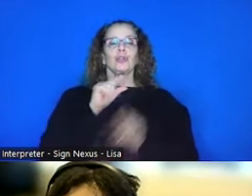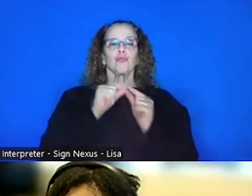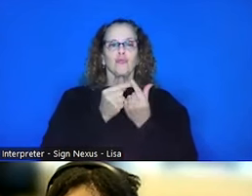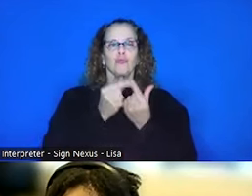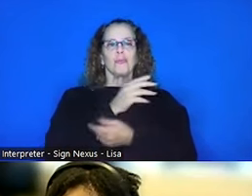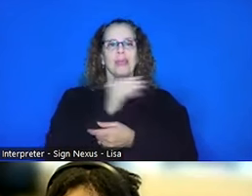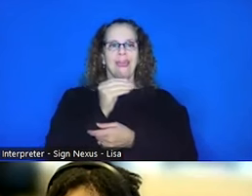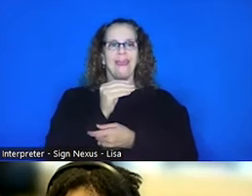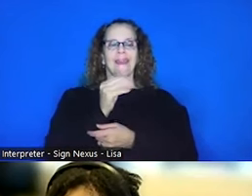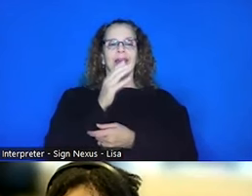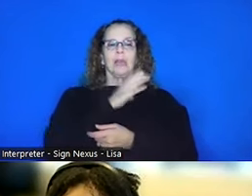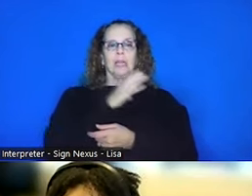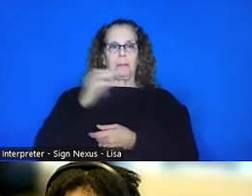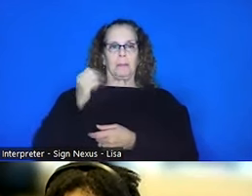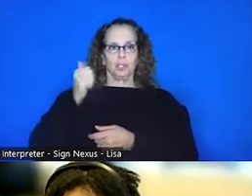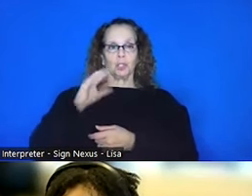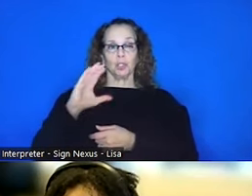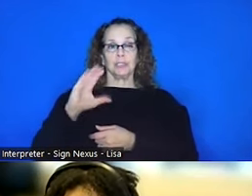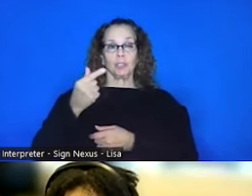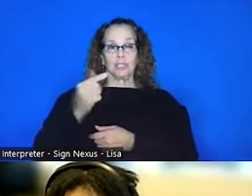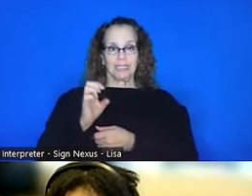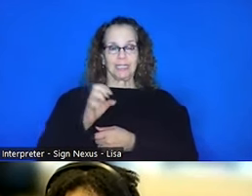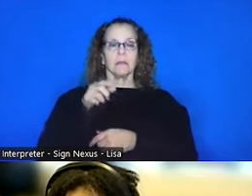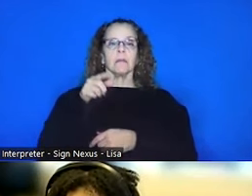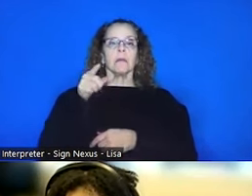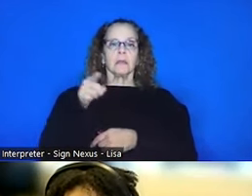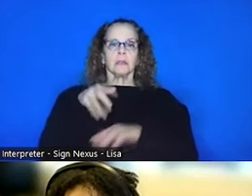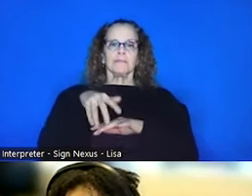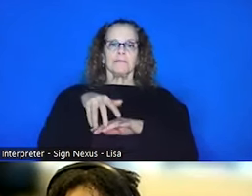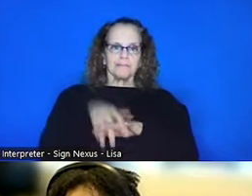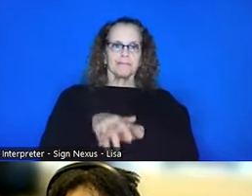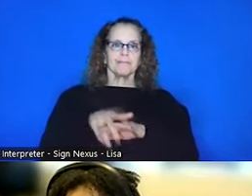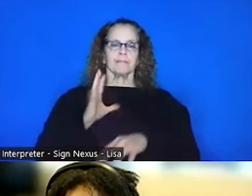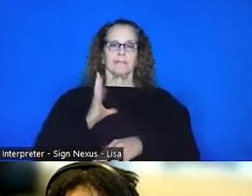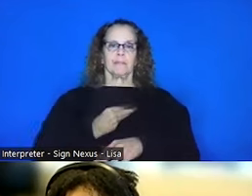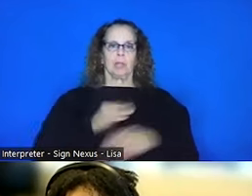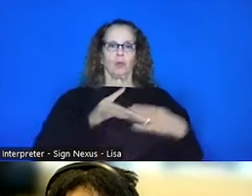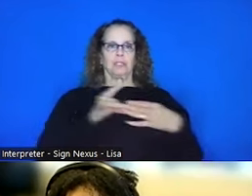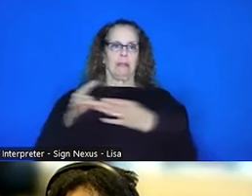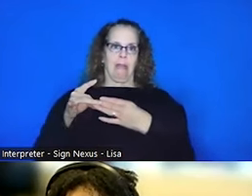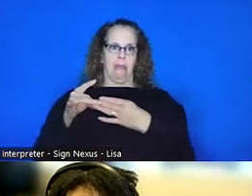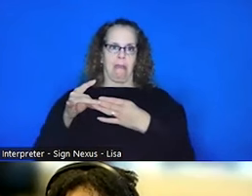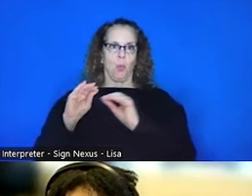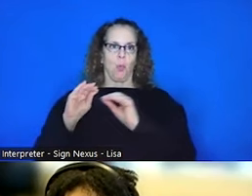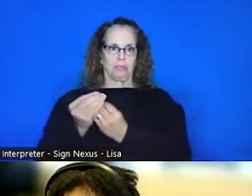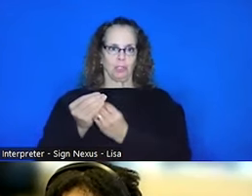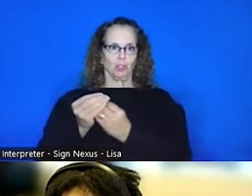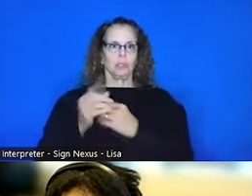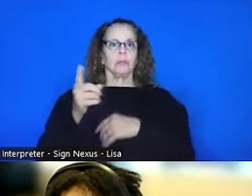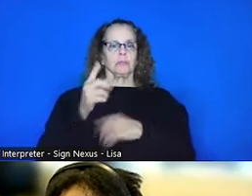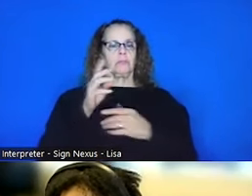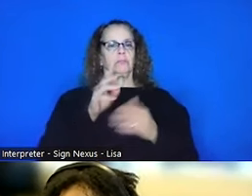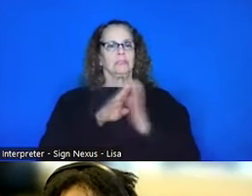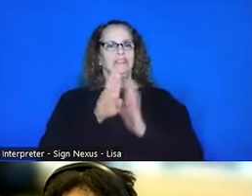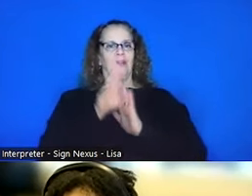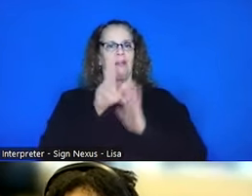trans community. Kiara is a longtime organizer and has led the fight for affirming policies like New York's gender law preventing